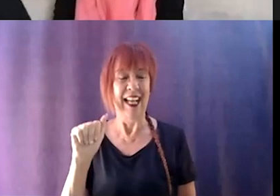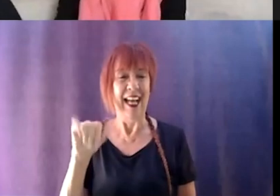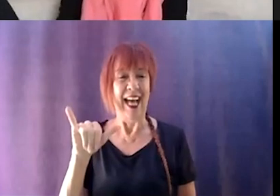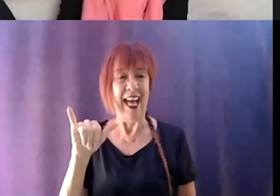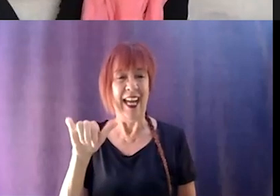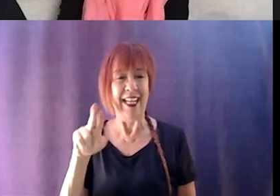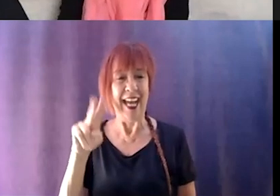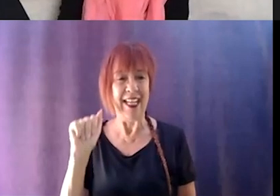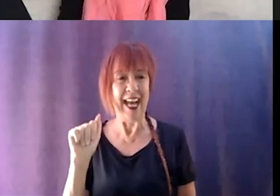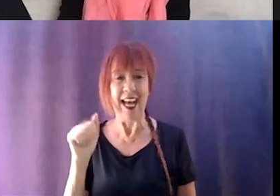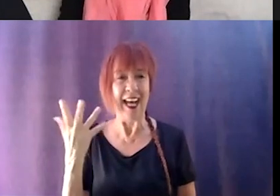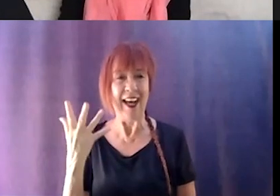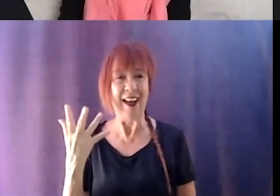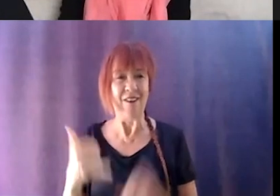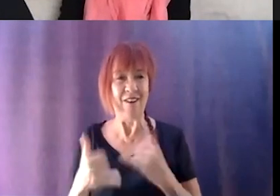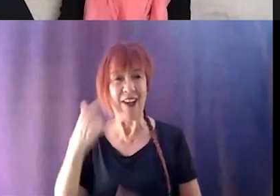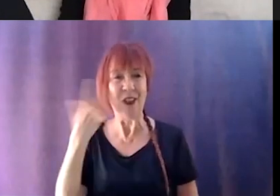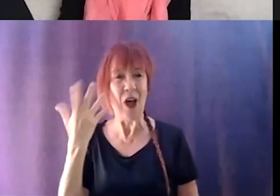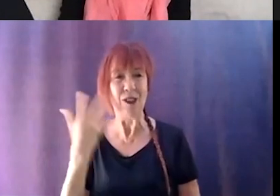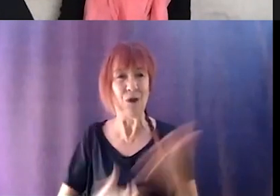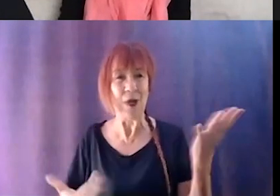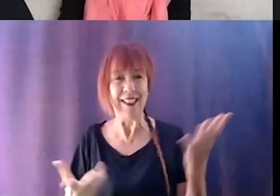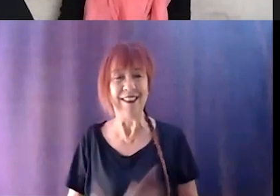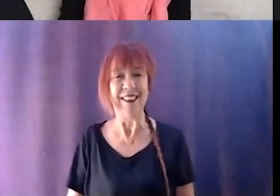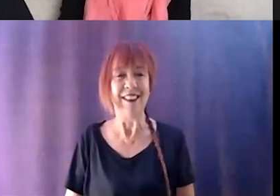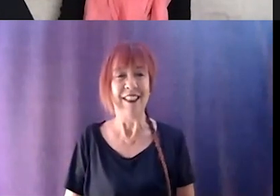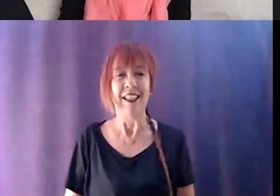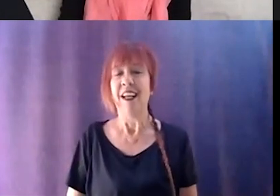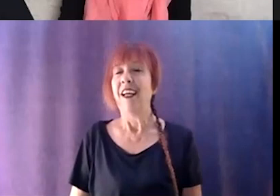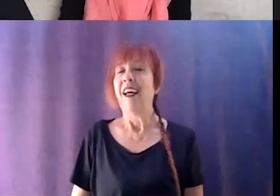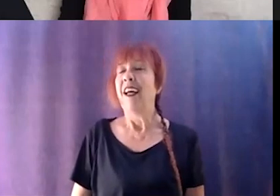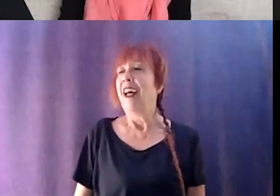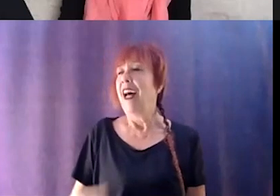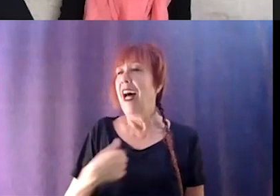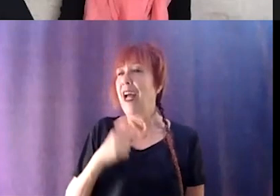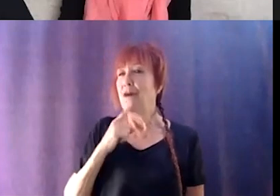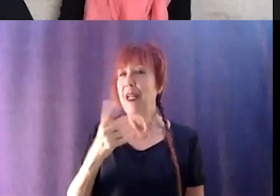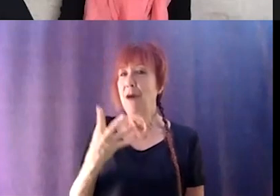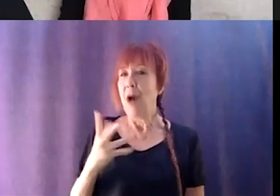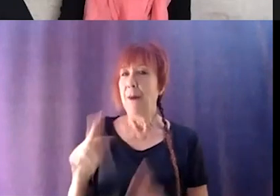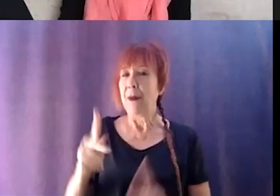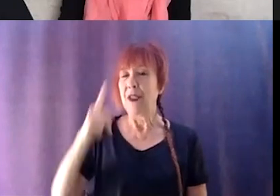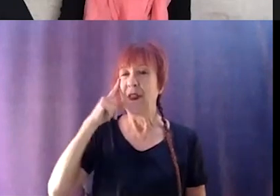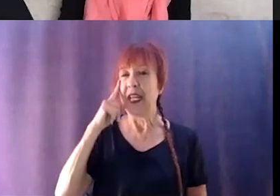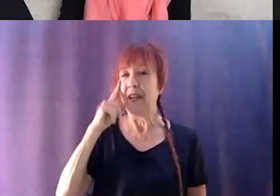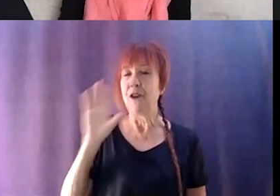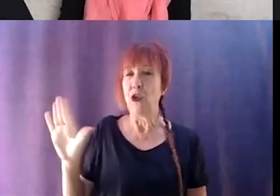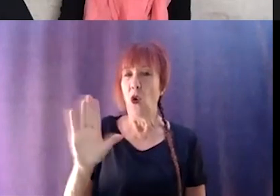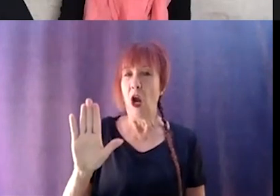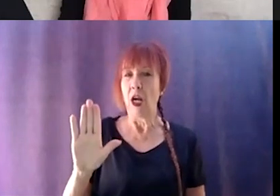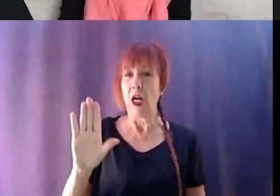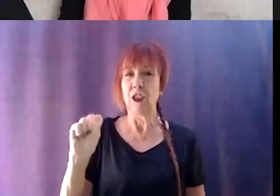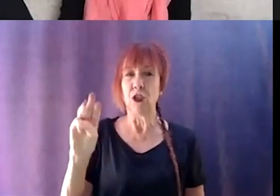home. Yes, I want everyone to really just think about your social media channels as